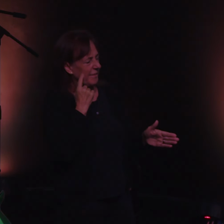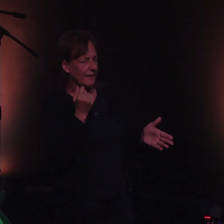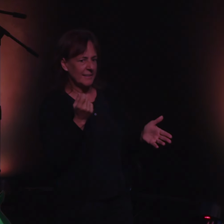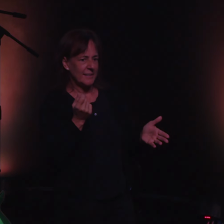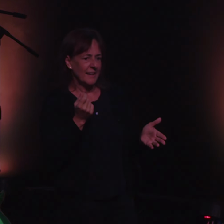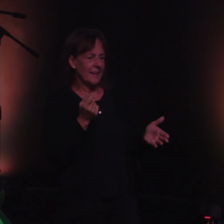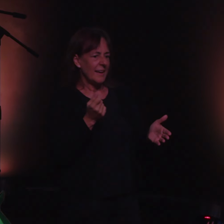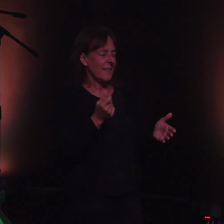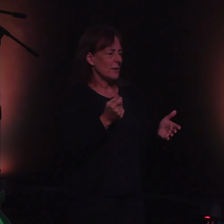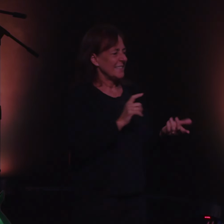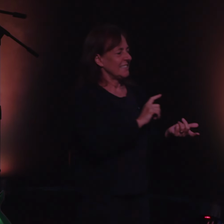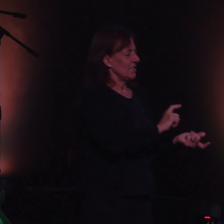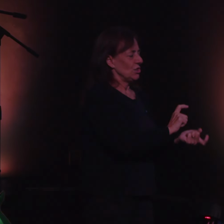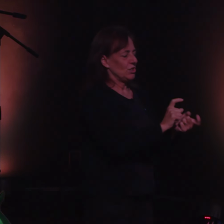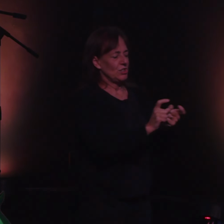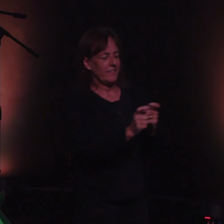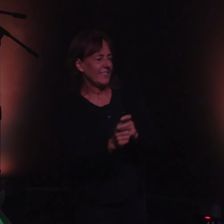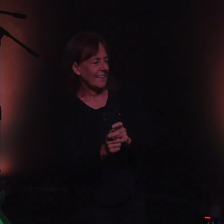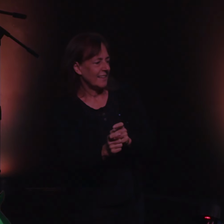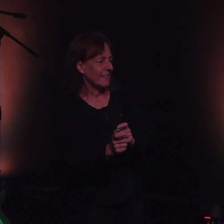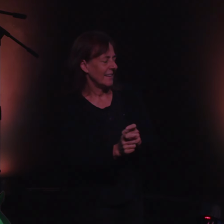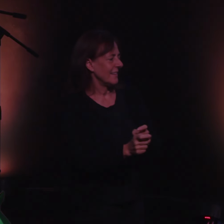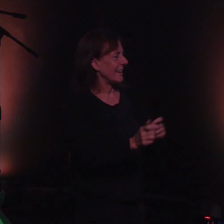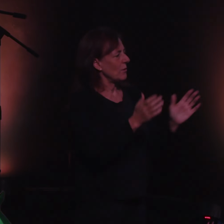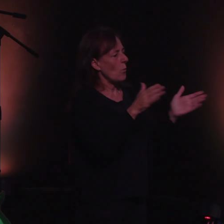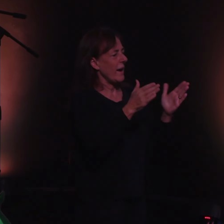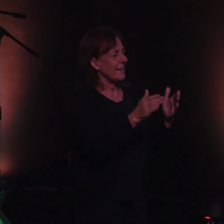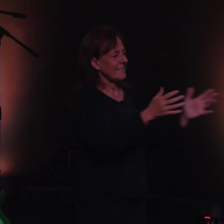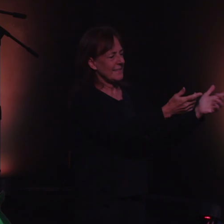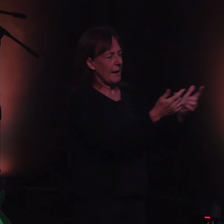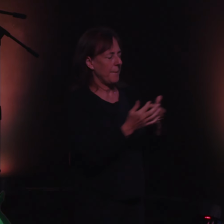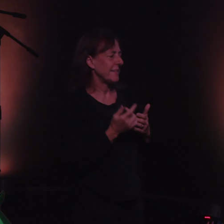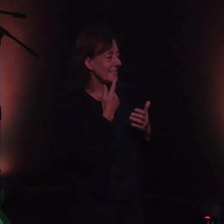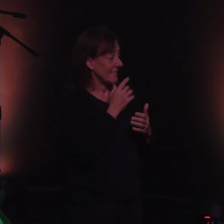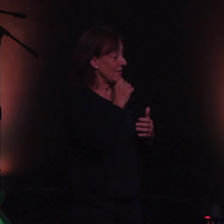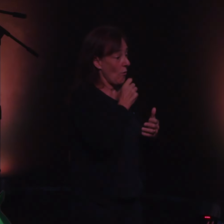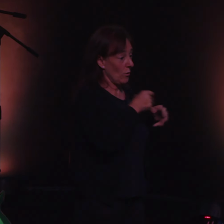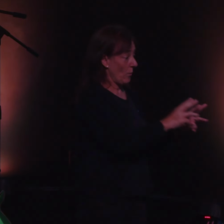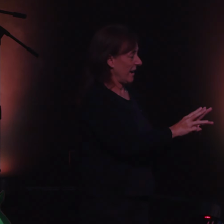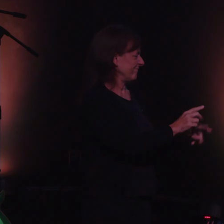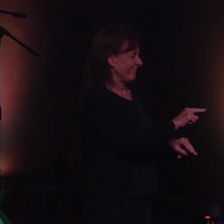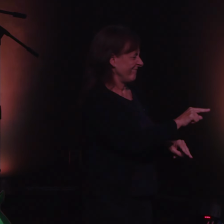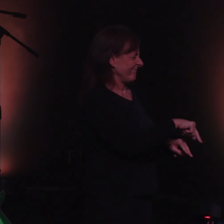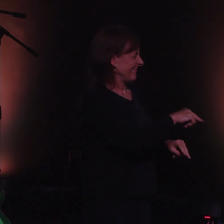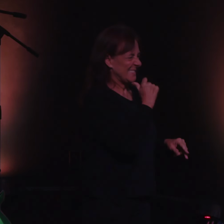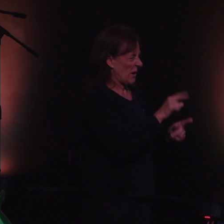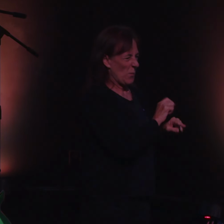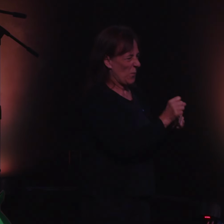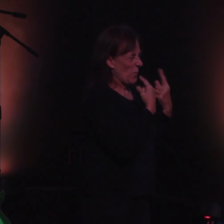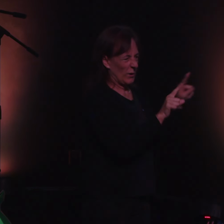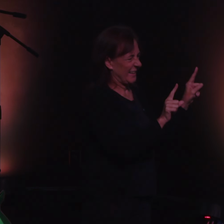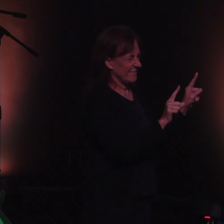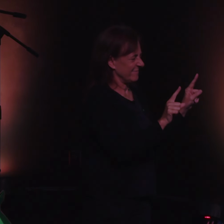is a tide that is shifting. There is a wind that is coming that says that the old way hasn't worked. We've got